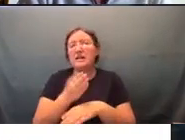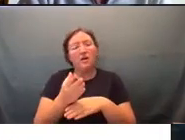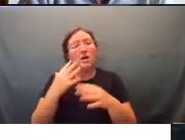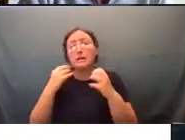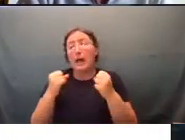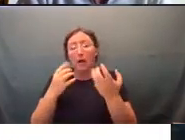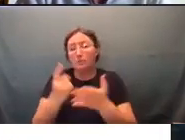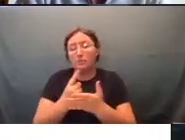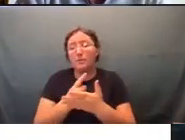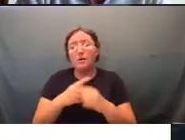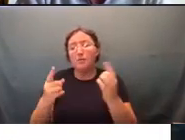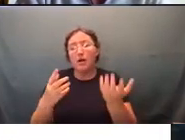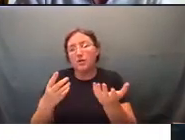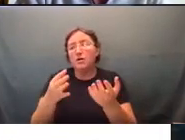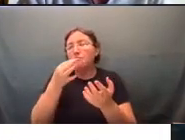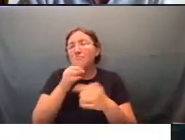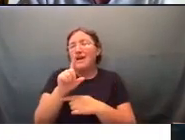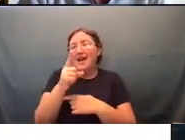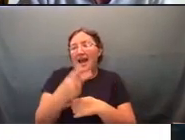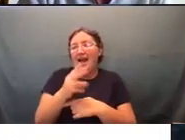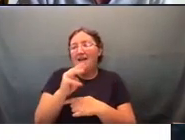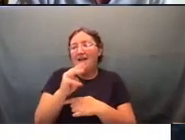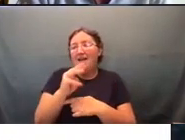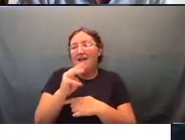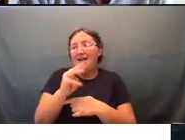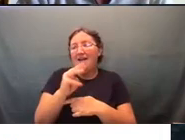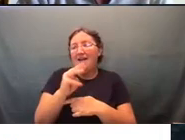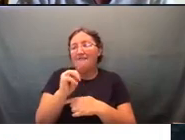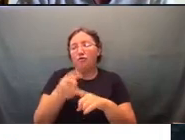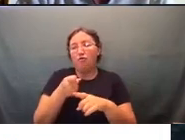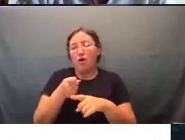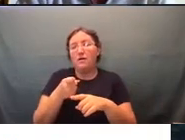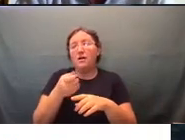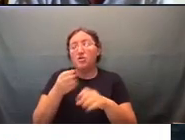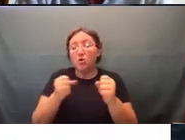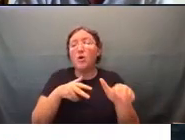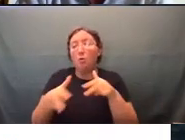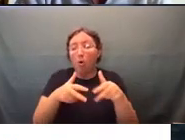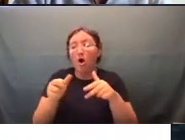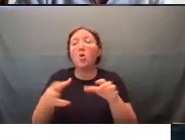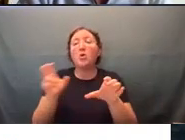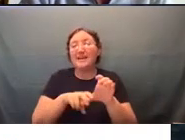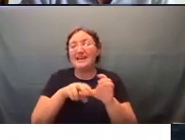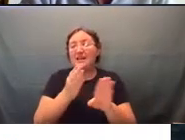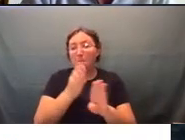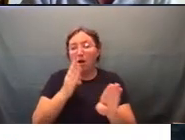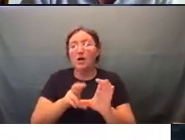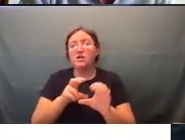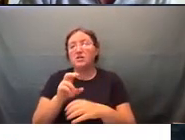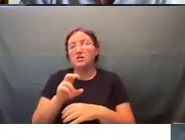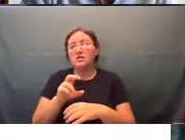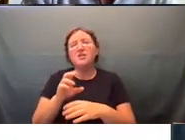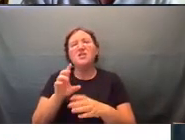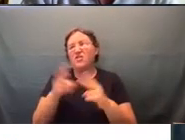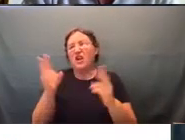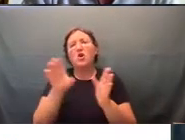but we are just a half mile from the Happy Isles trailhead, so we can walk or take a shuttle, which is really nice. And it is super affordable,